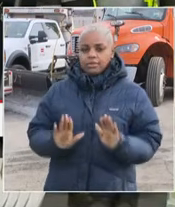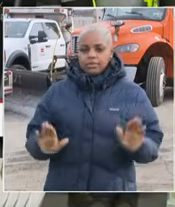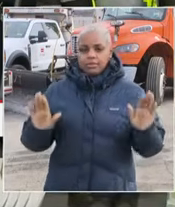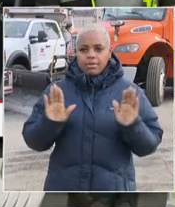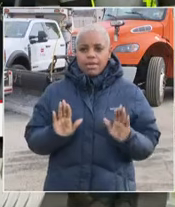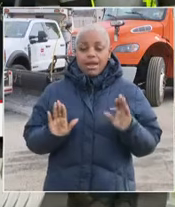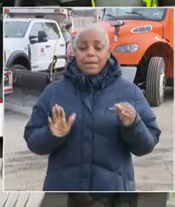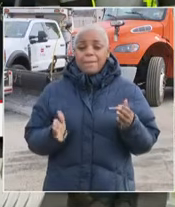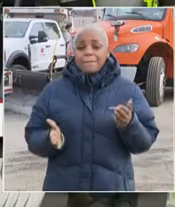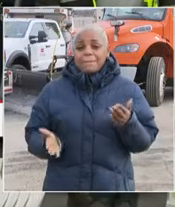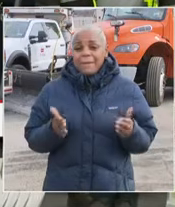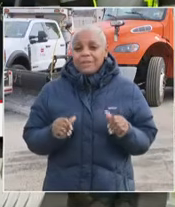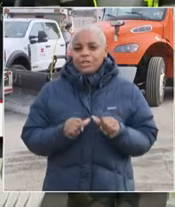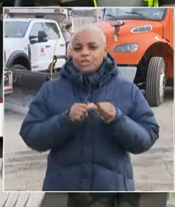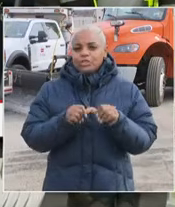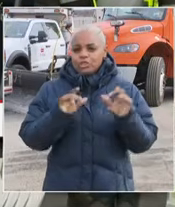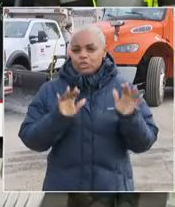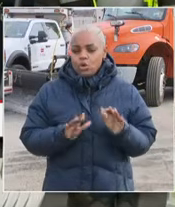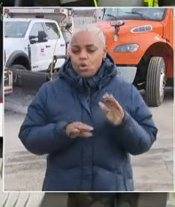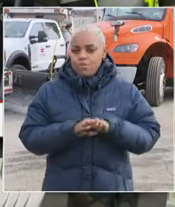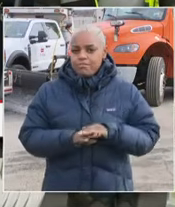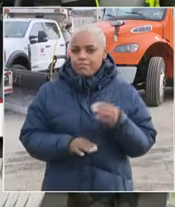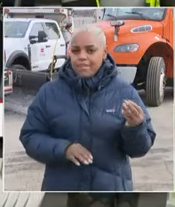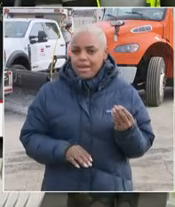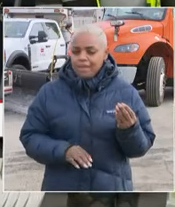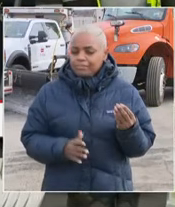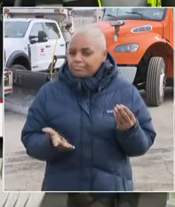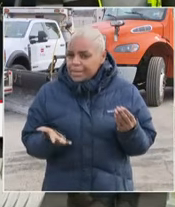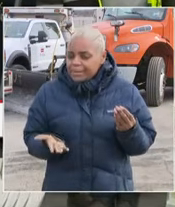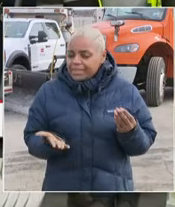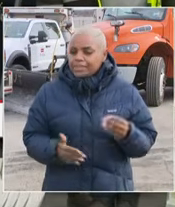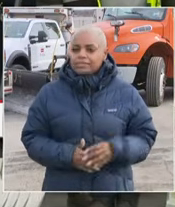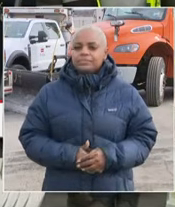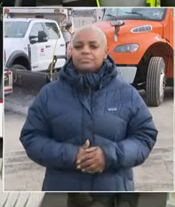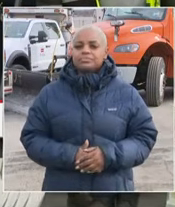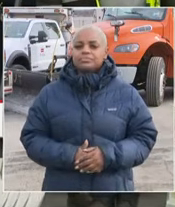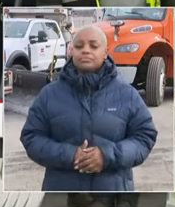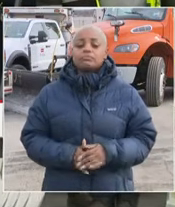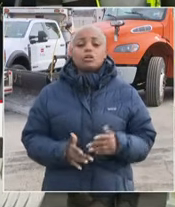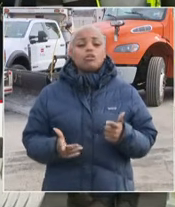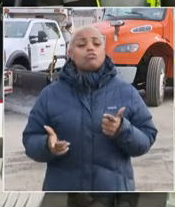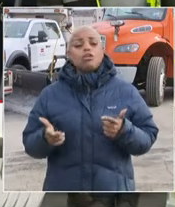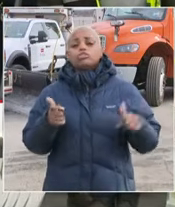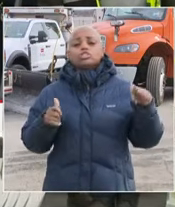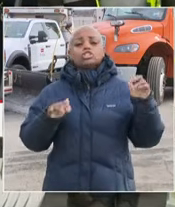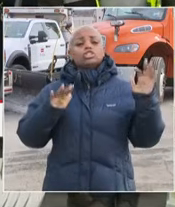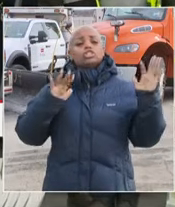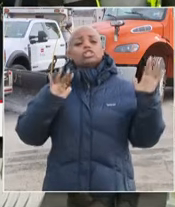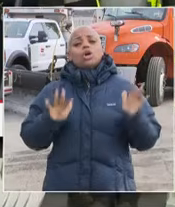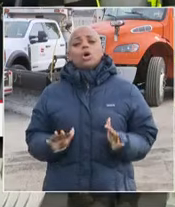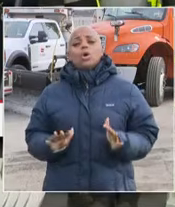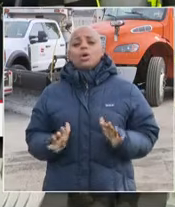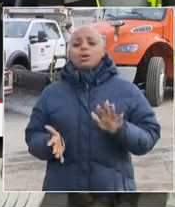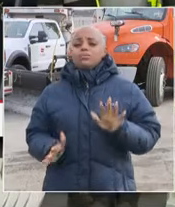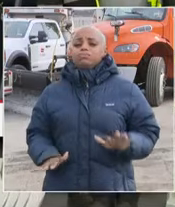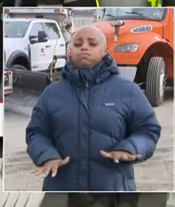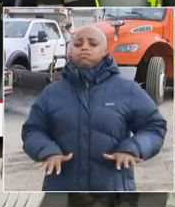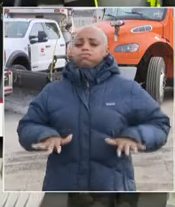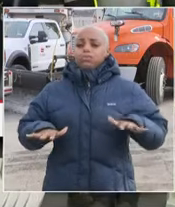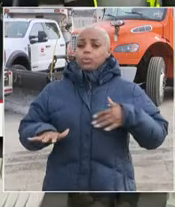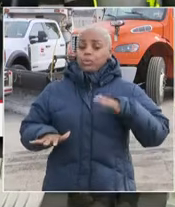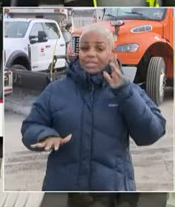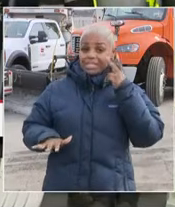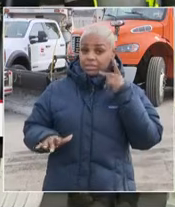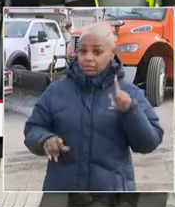Monday. This will be the largest snowfall we've seen in a long time.